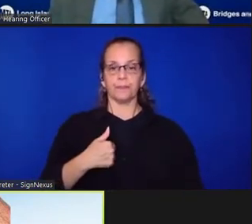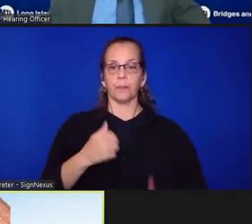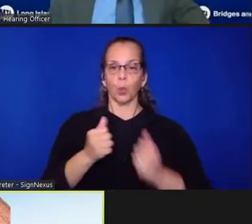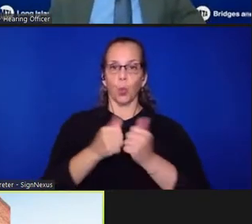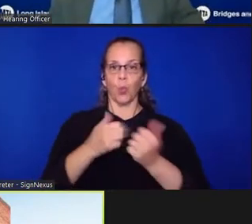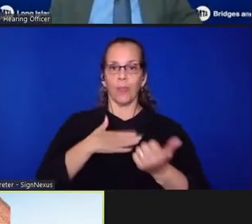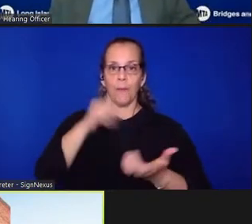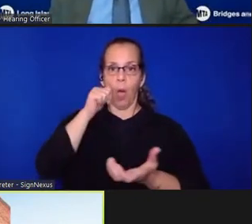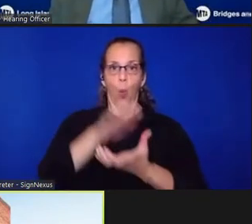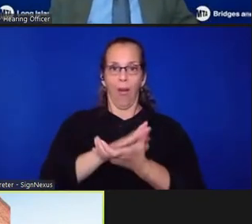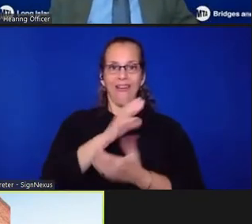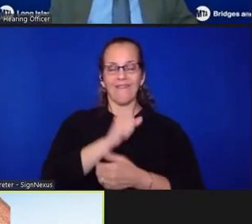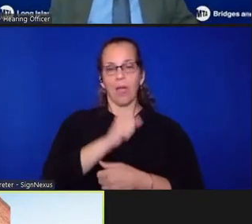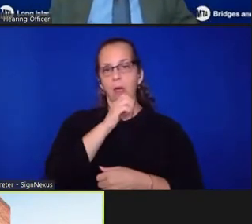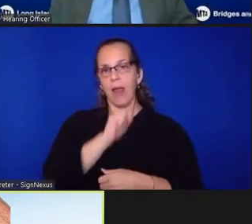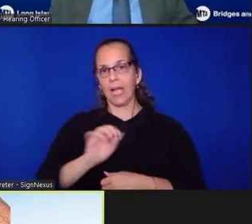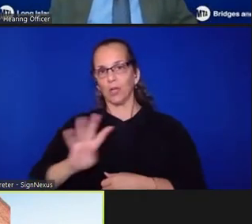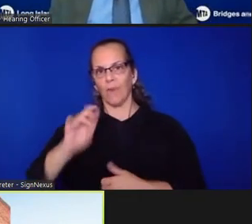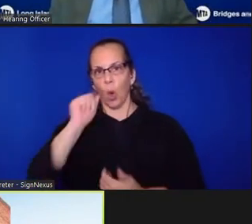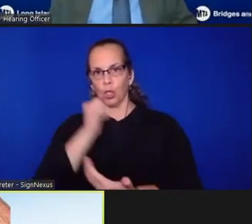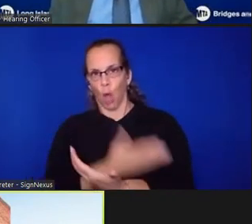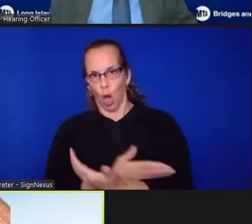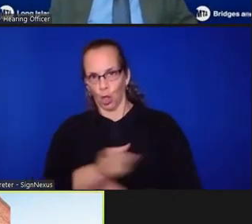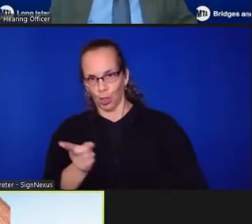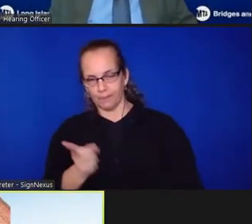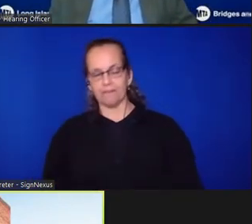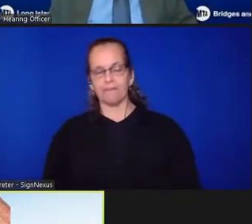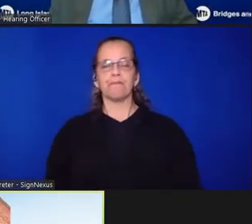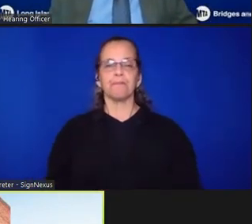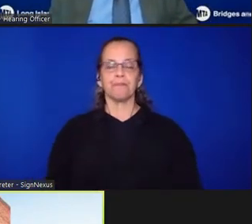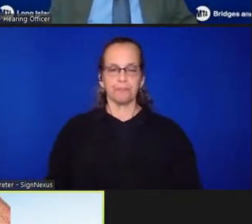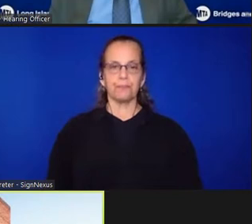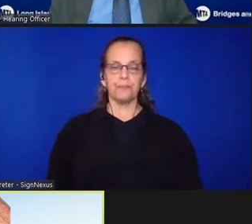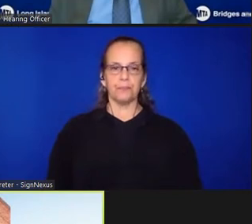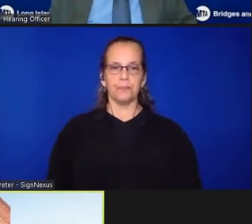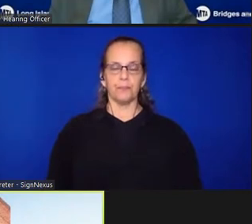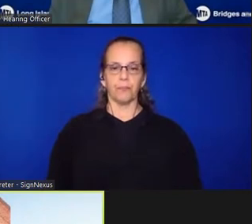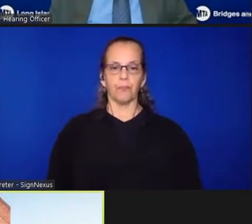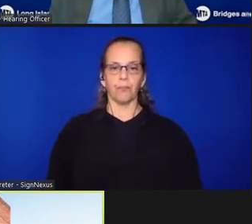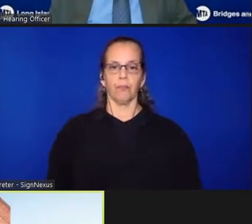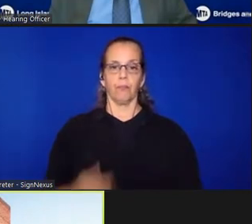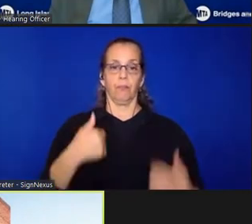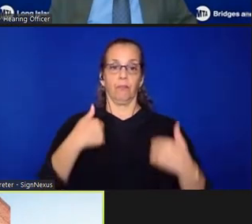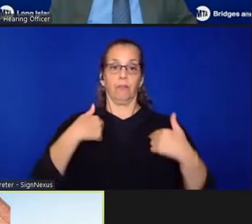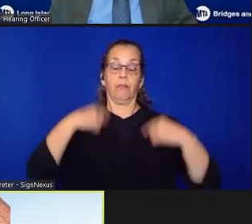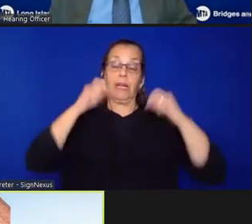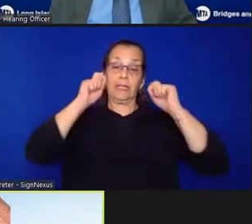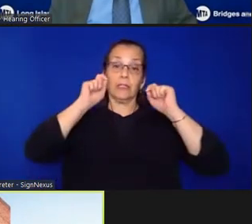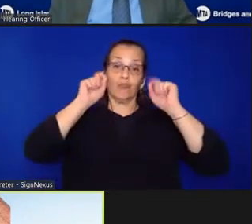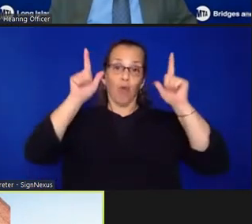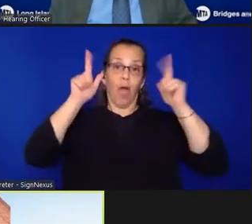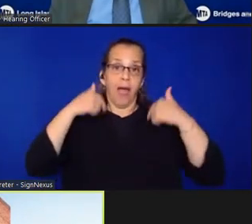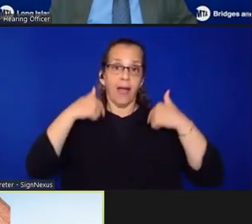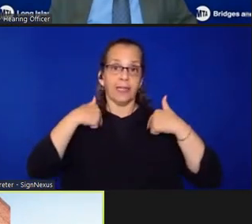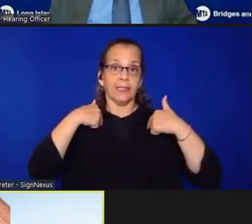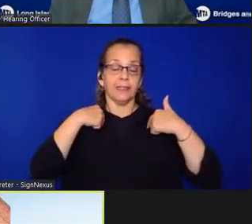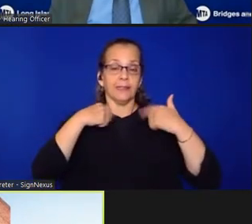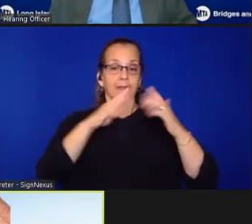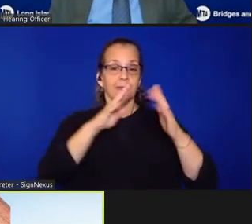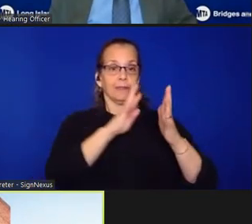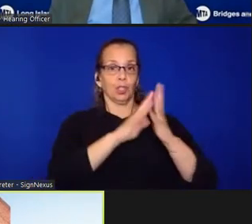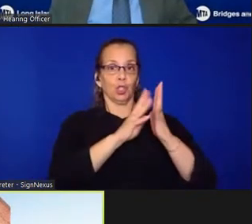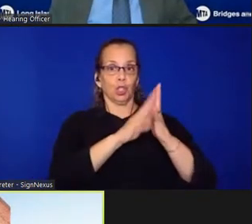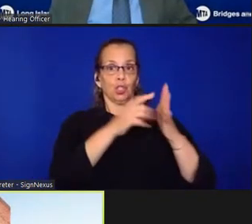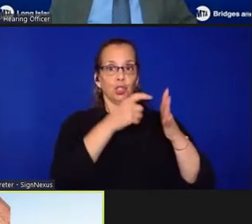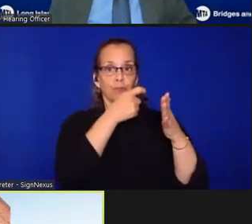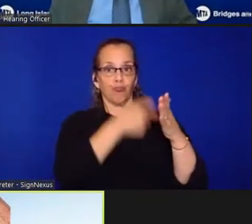and a four-year-old a daughter um so I was quite surprised that this uh the congestion charge came